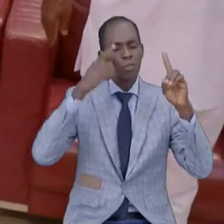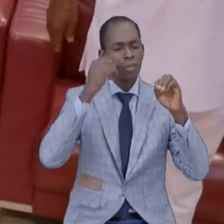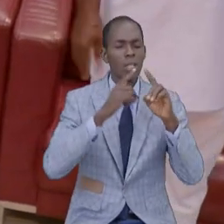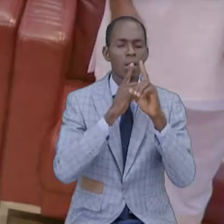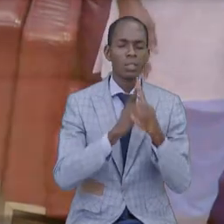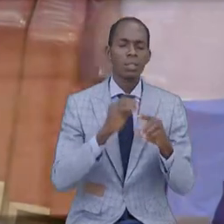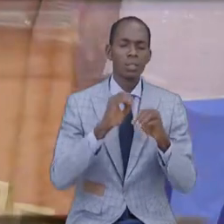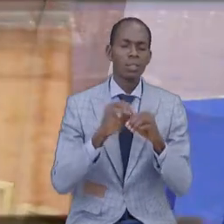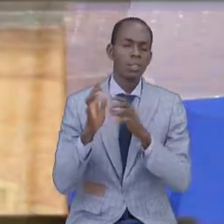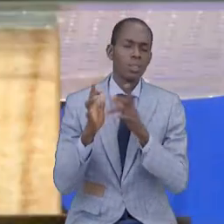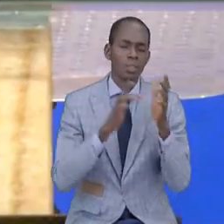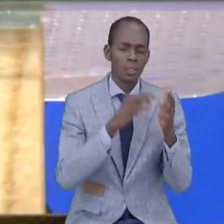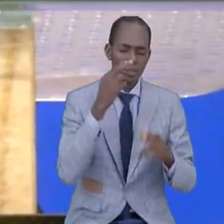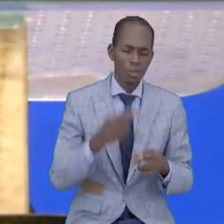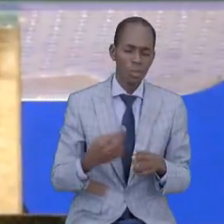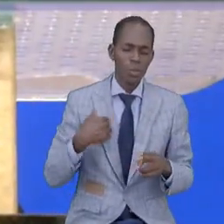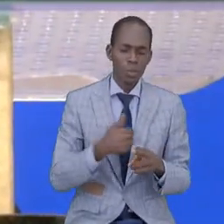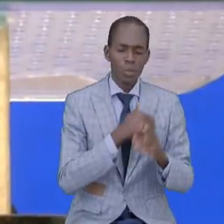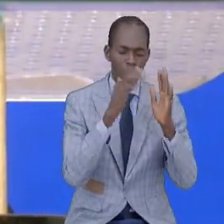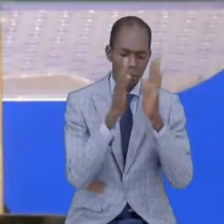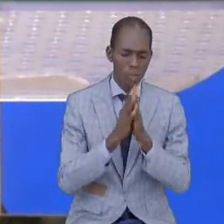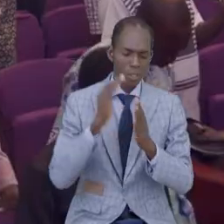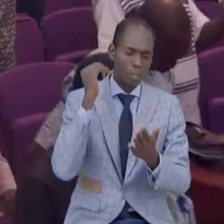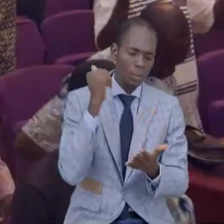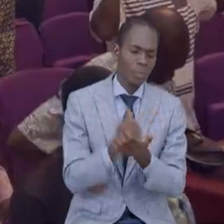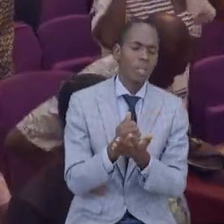In Jesus' name we pray.